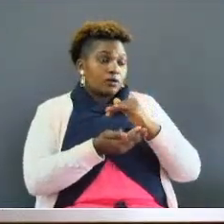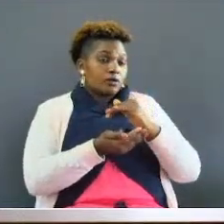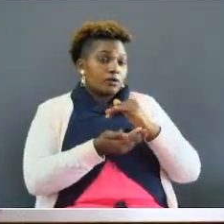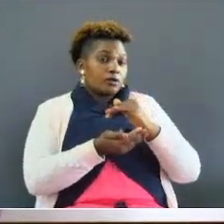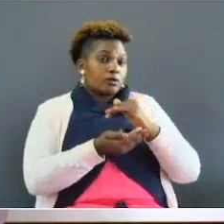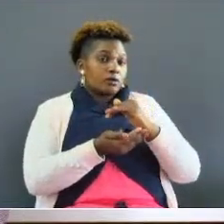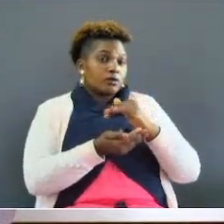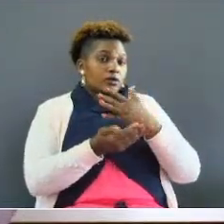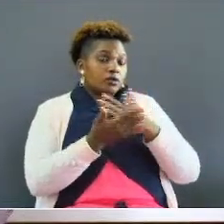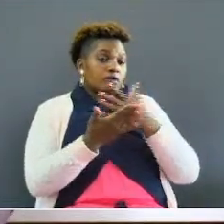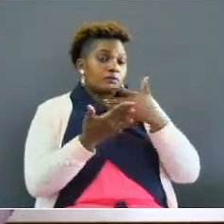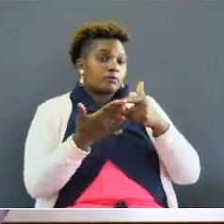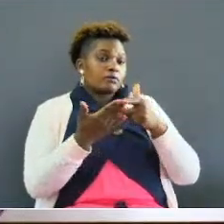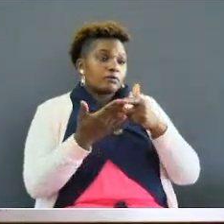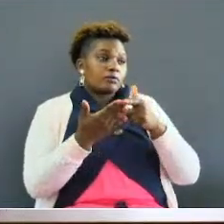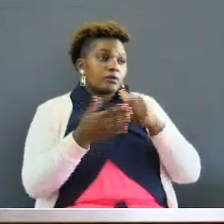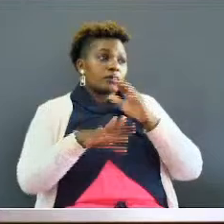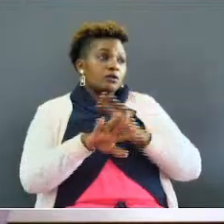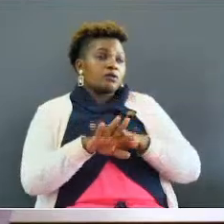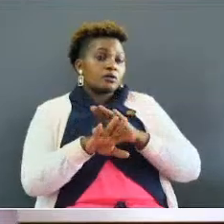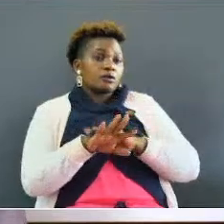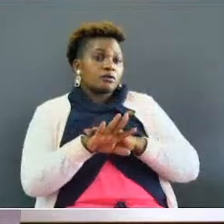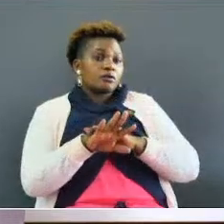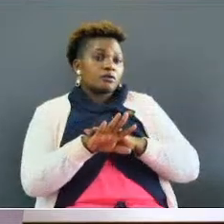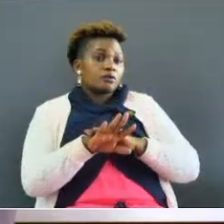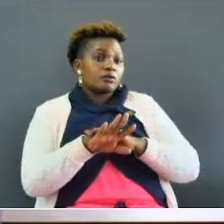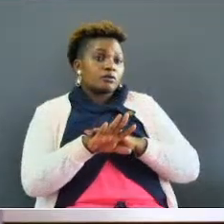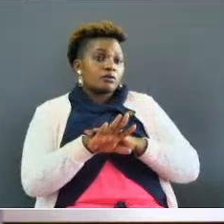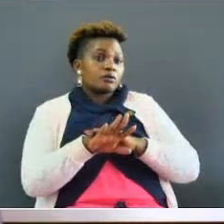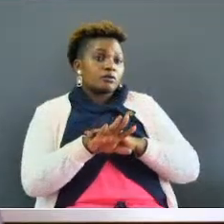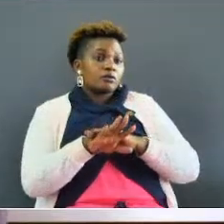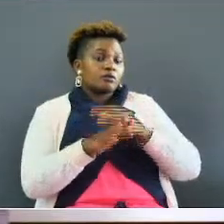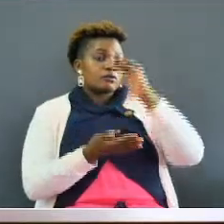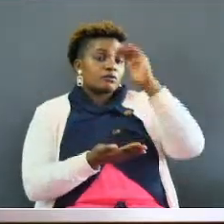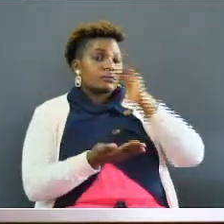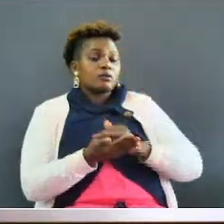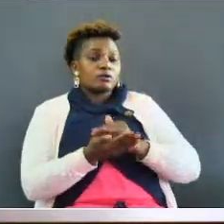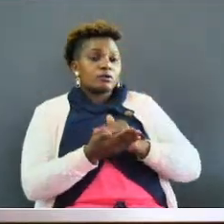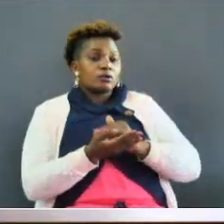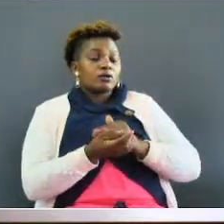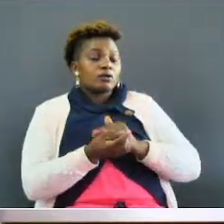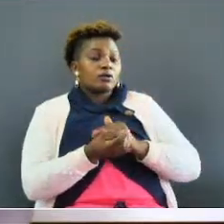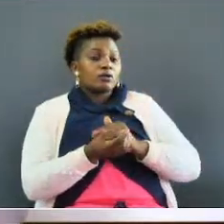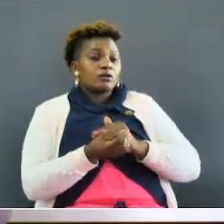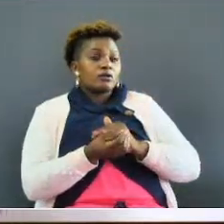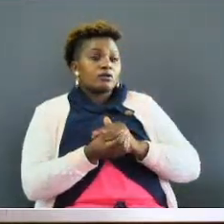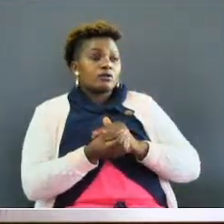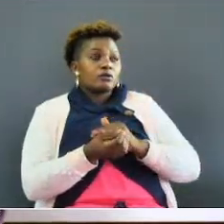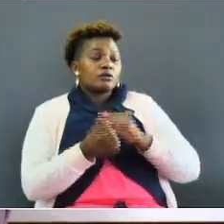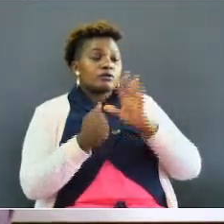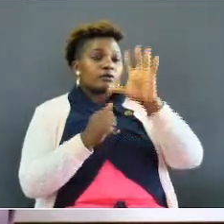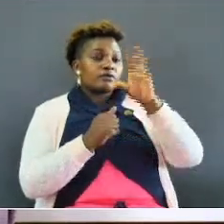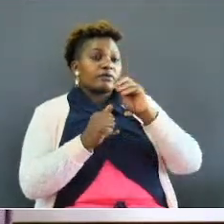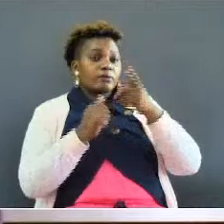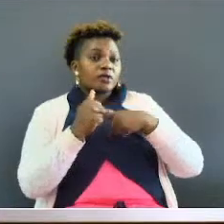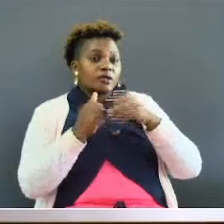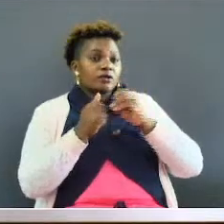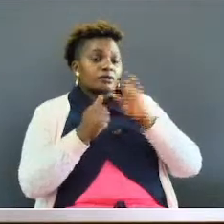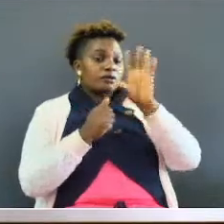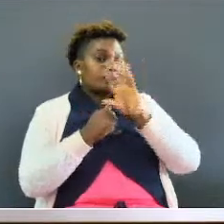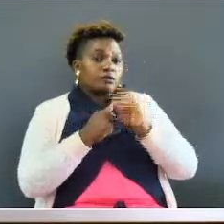to some extent, but it is still good. It lowers, we are told that between 50 to